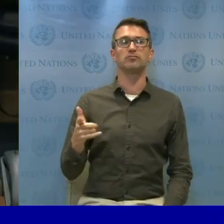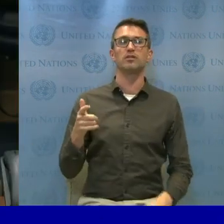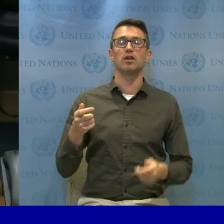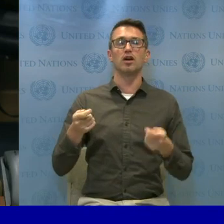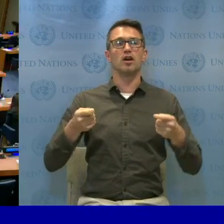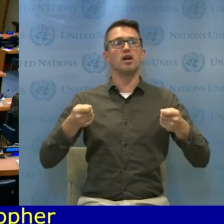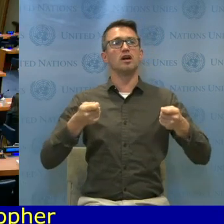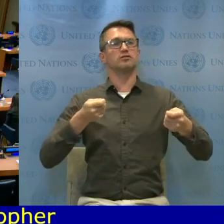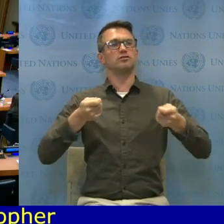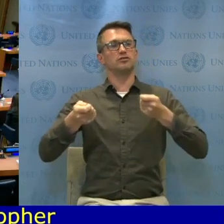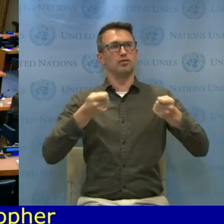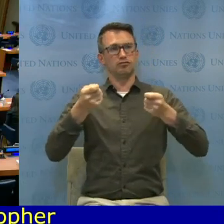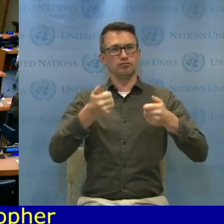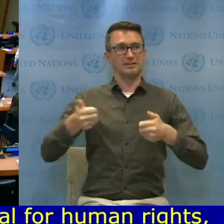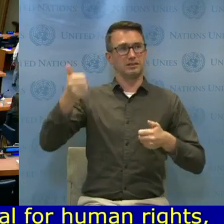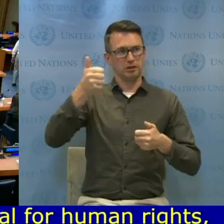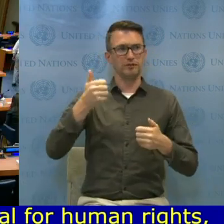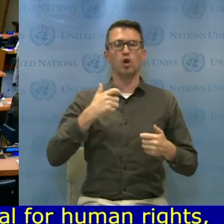floor.